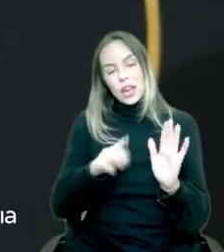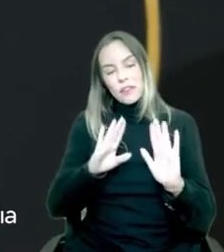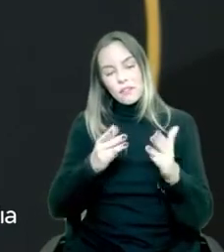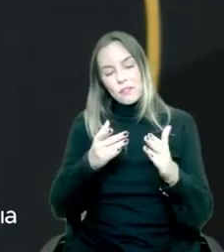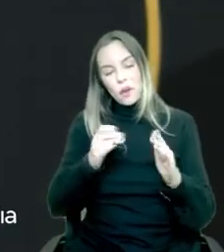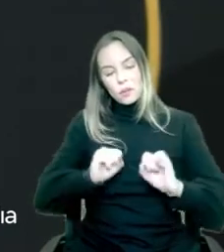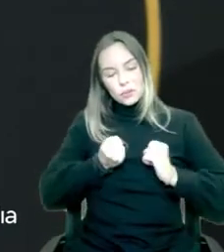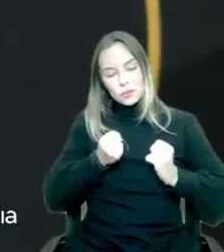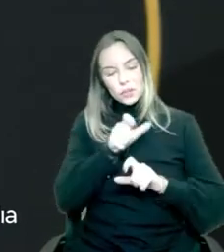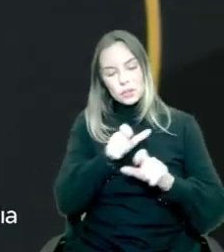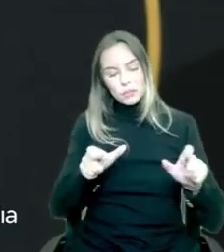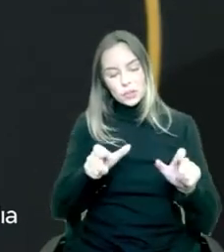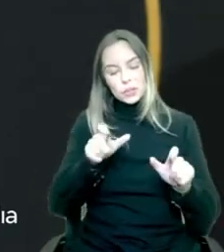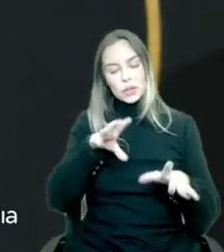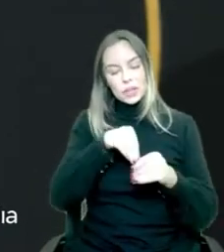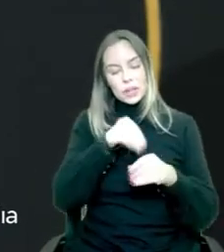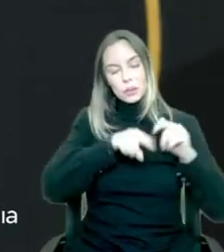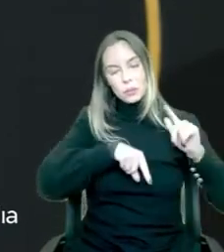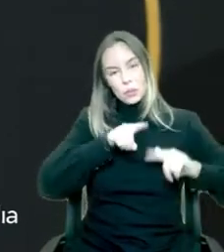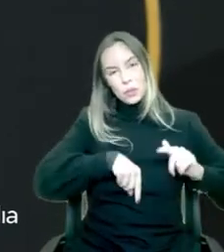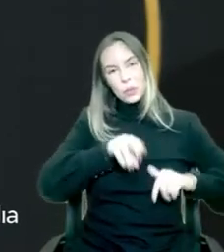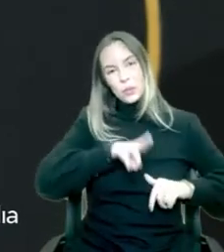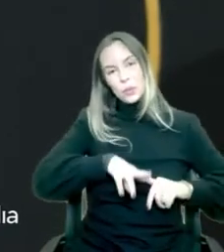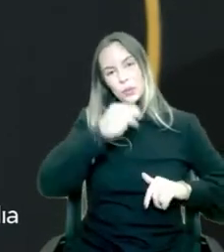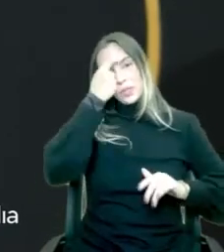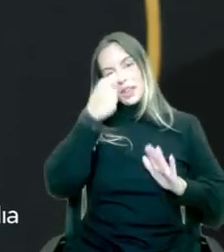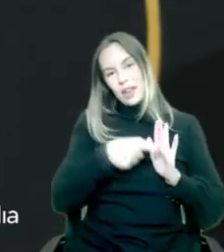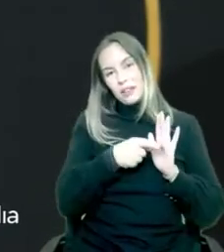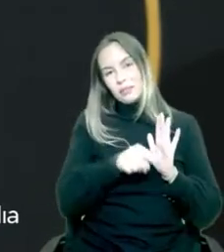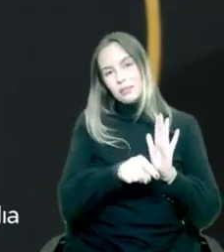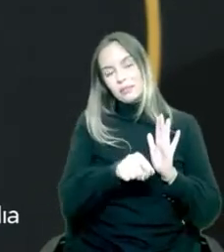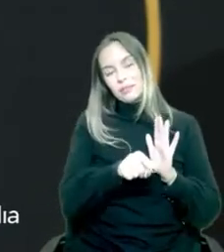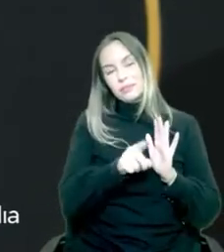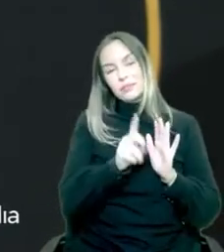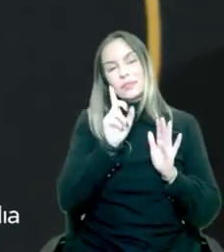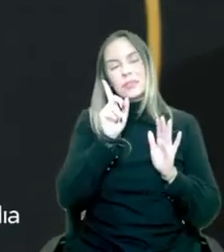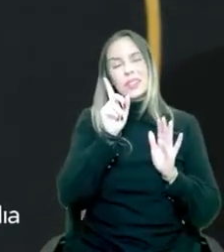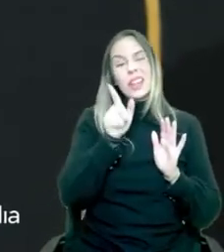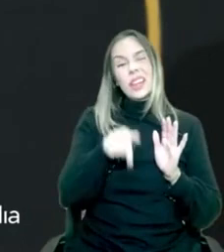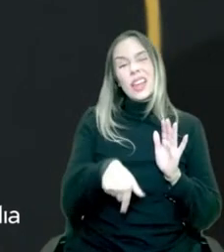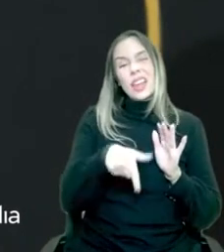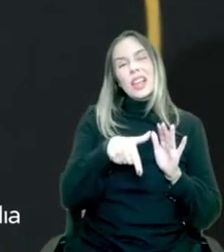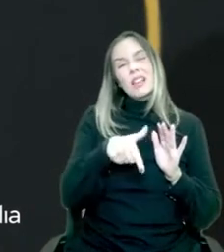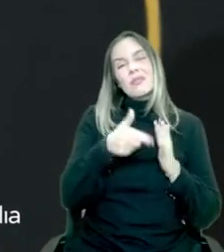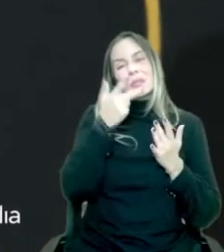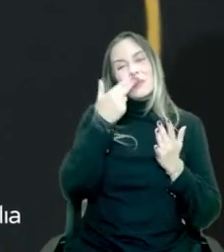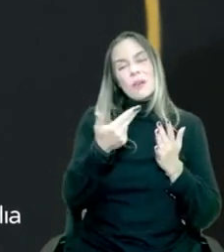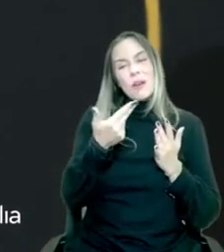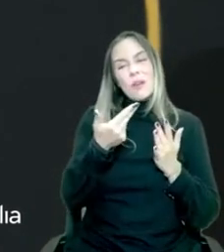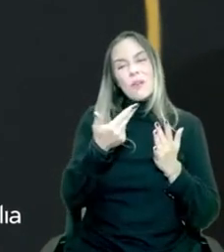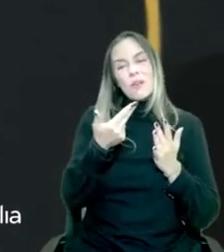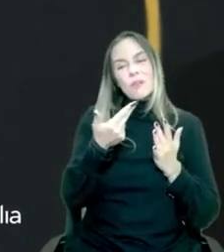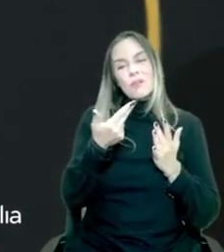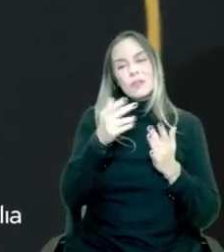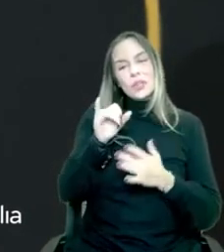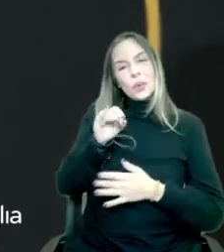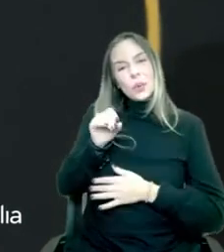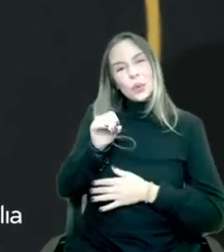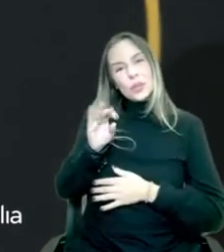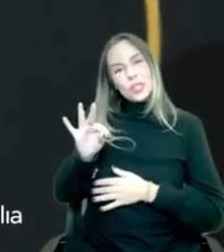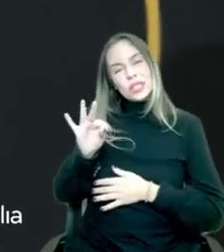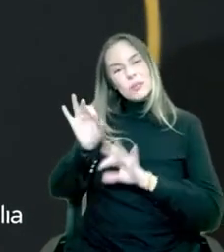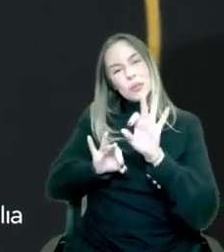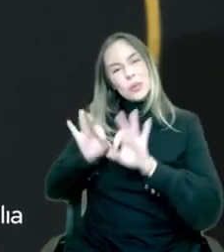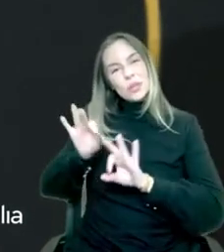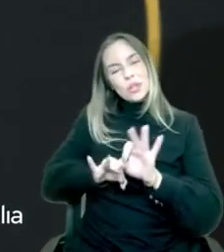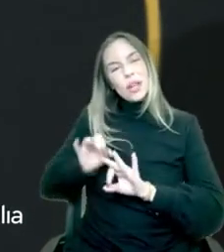product. One of the main areas we're doing this, and this is, again, an IoT product, is getting all this data